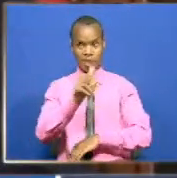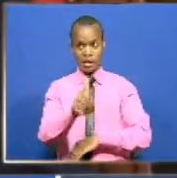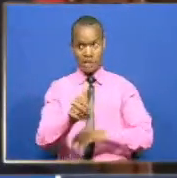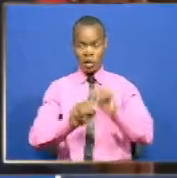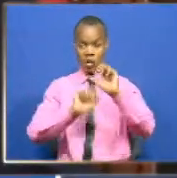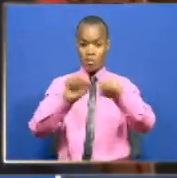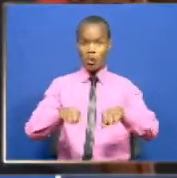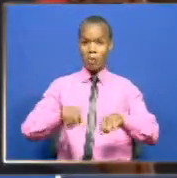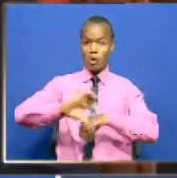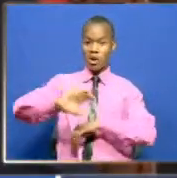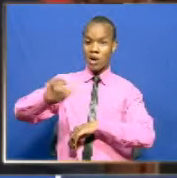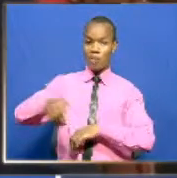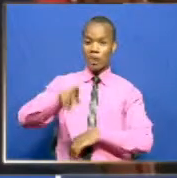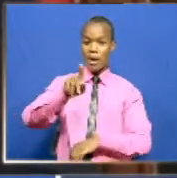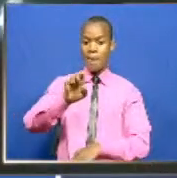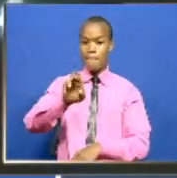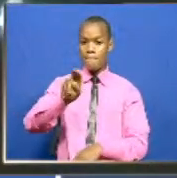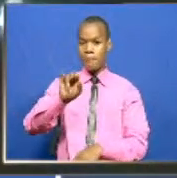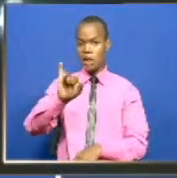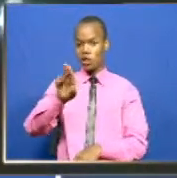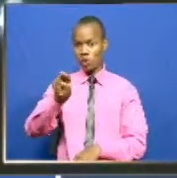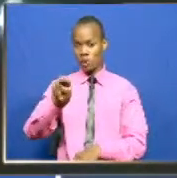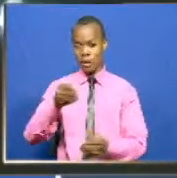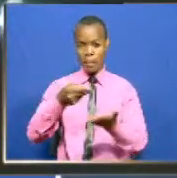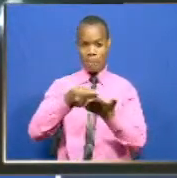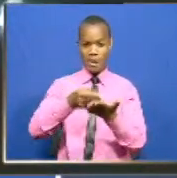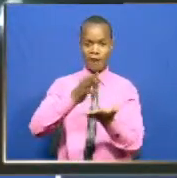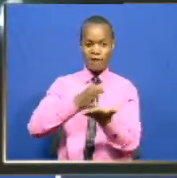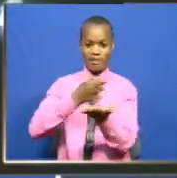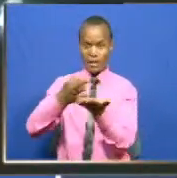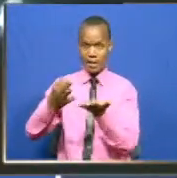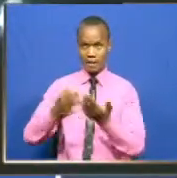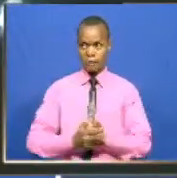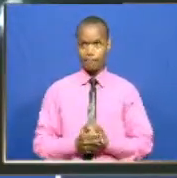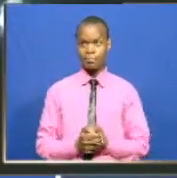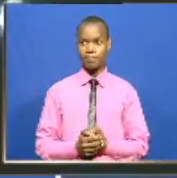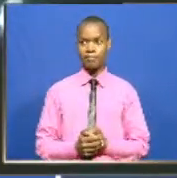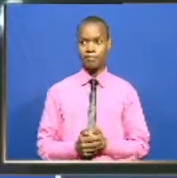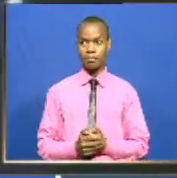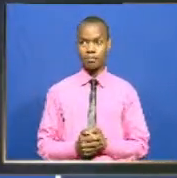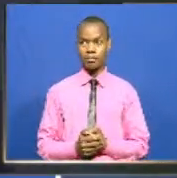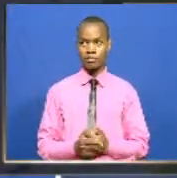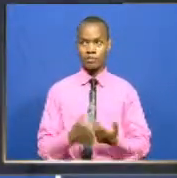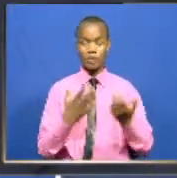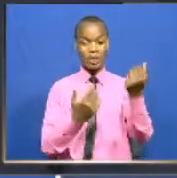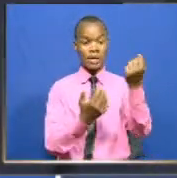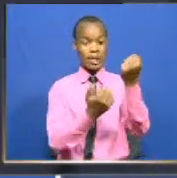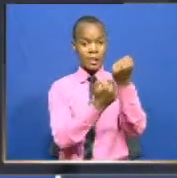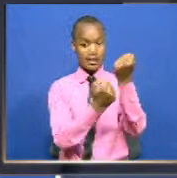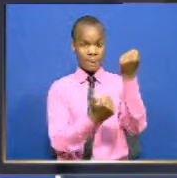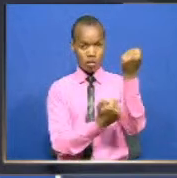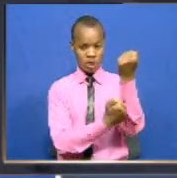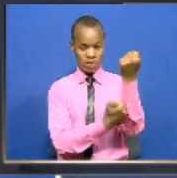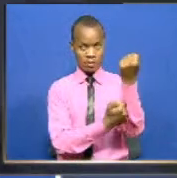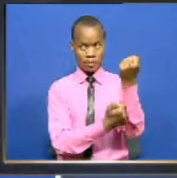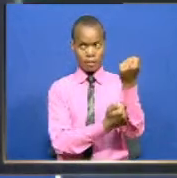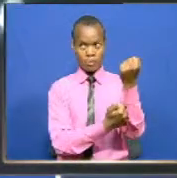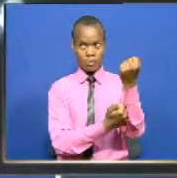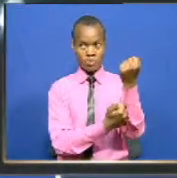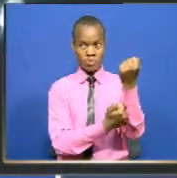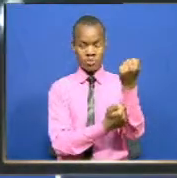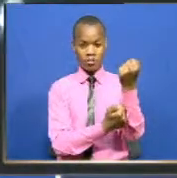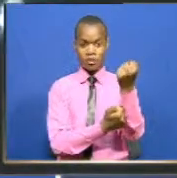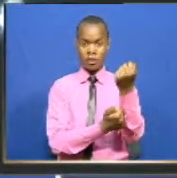creation of the county pension fund. This pension bill is being supported by the